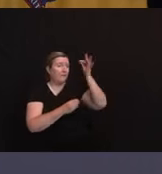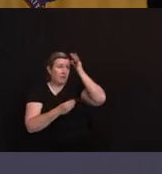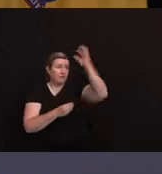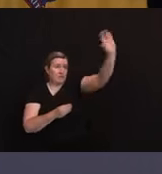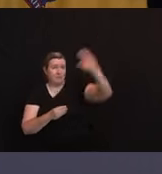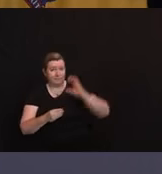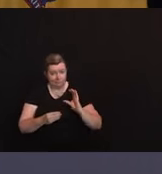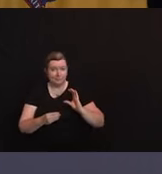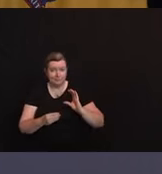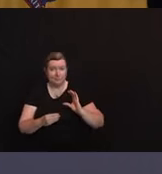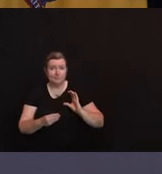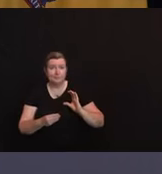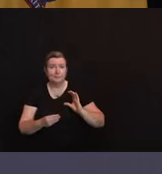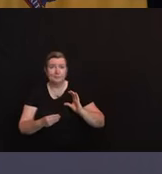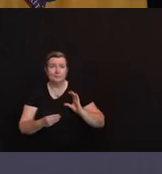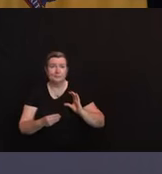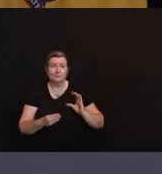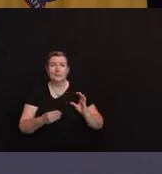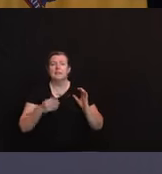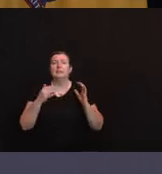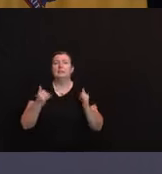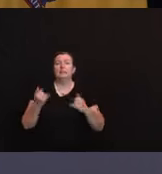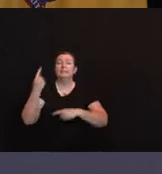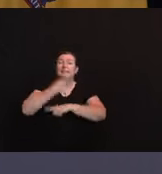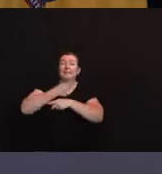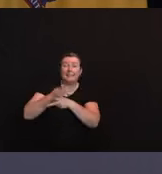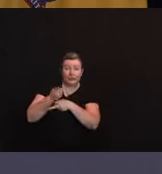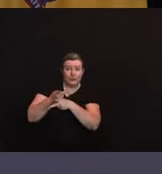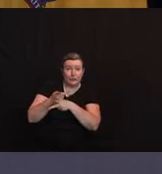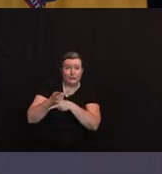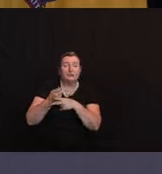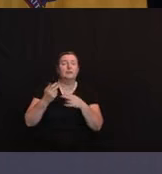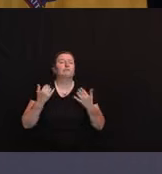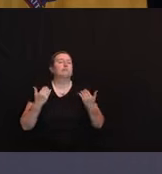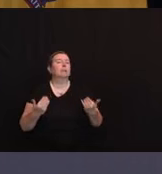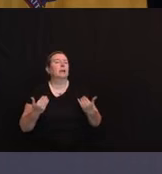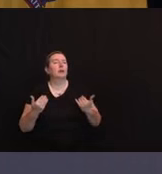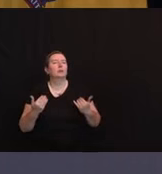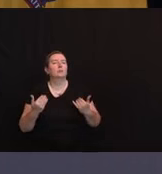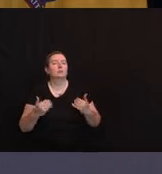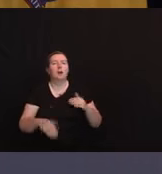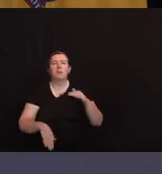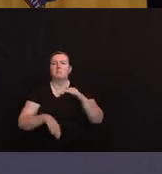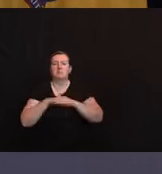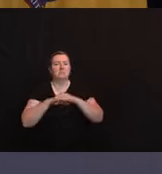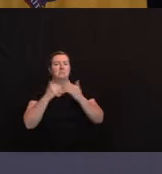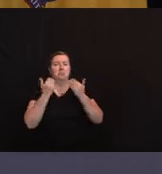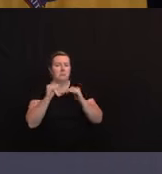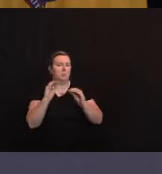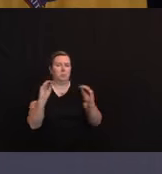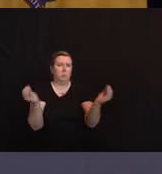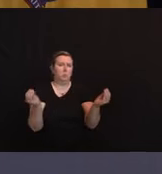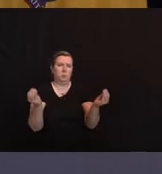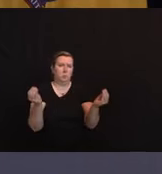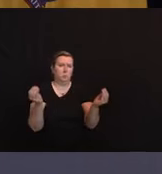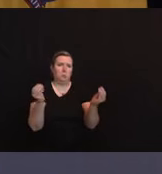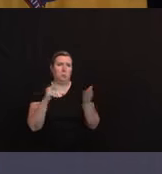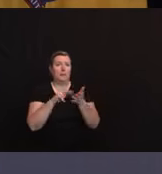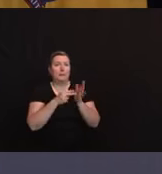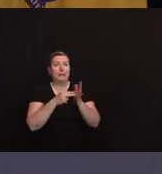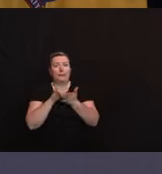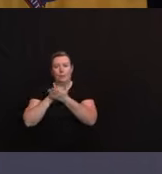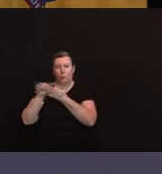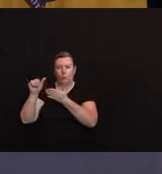we have no, to the best of my knowledge, no capacity on daycare. Is that right? Matt Placken, is that accurate? In terms of daycare capacity, you said New York had a 15?